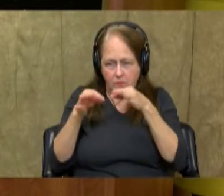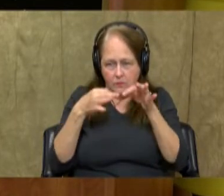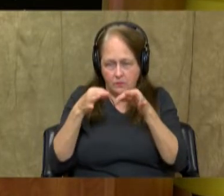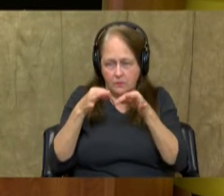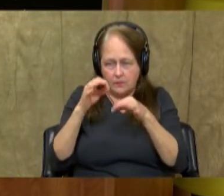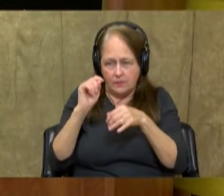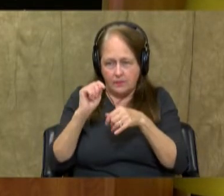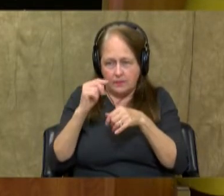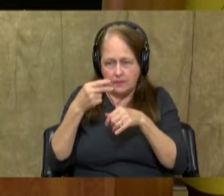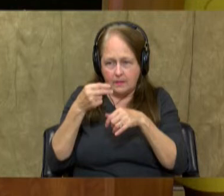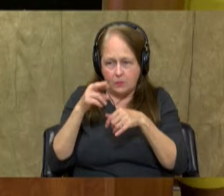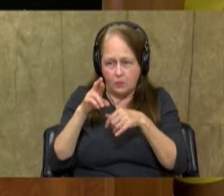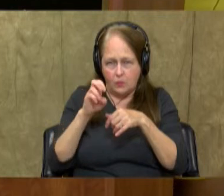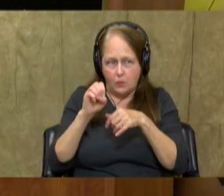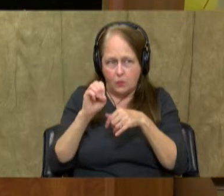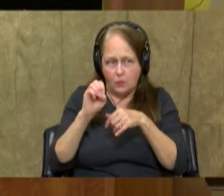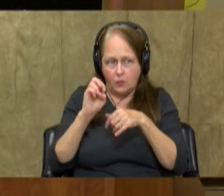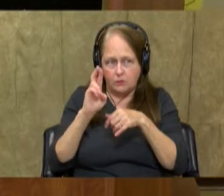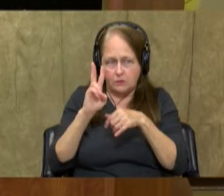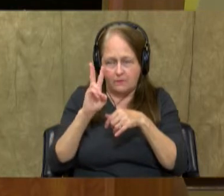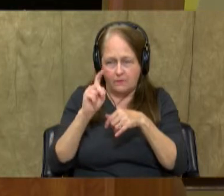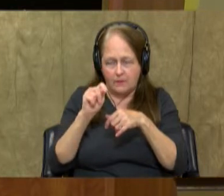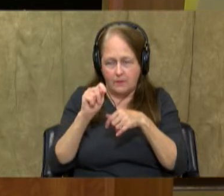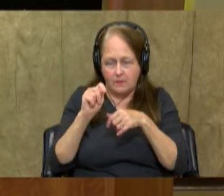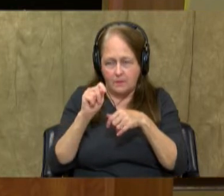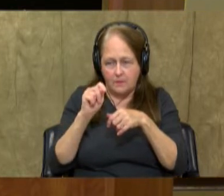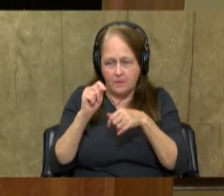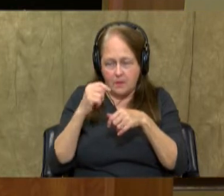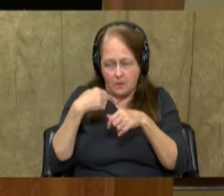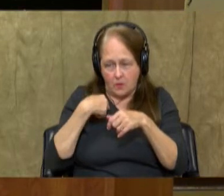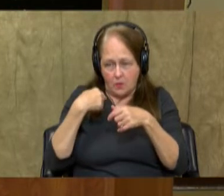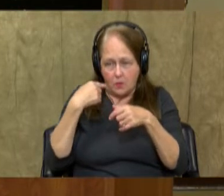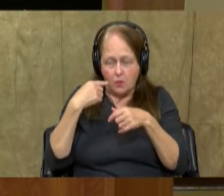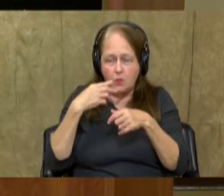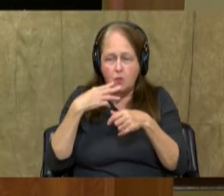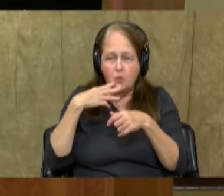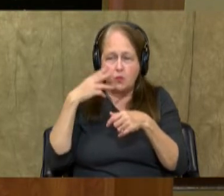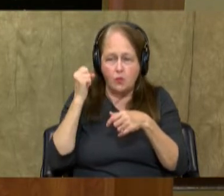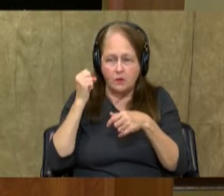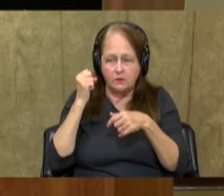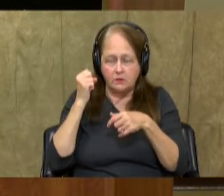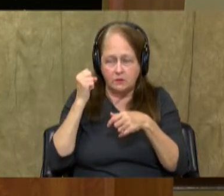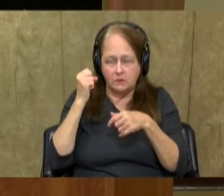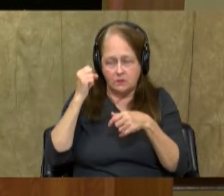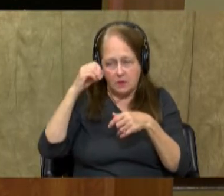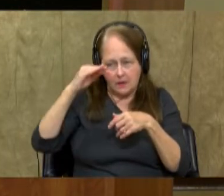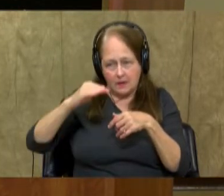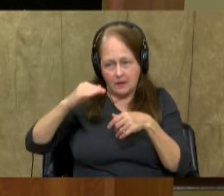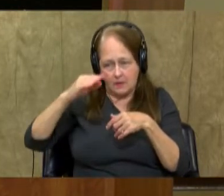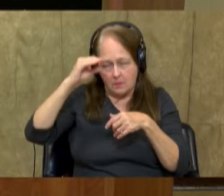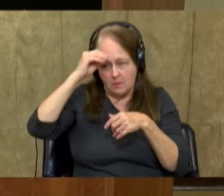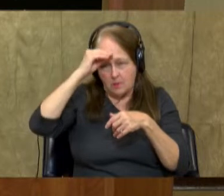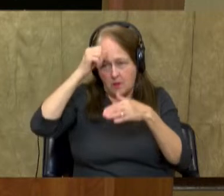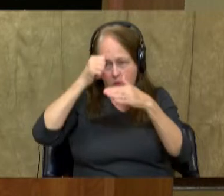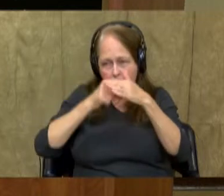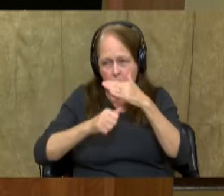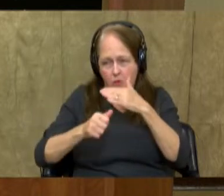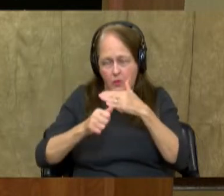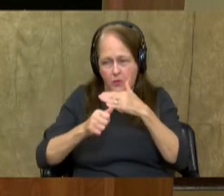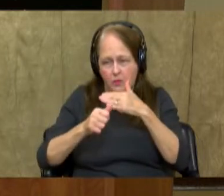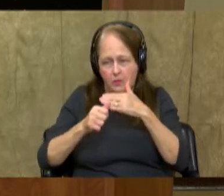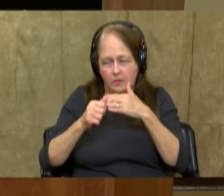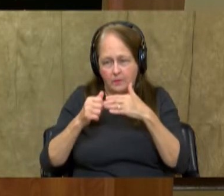Roosevelt. Quite unknown to myself, I was, while a boy, under a